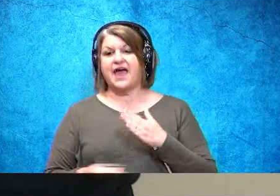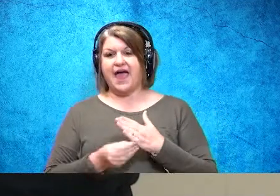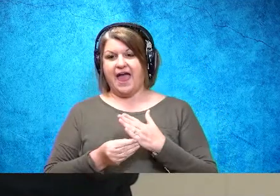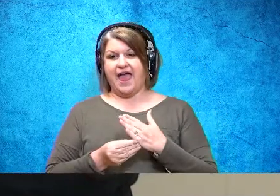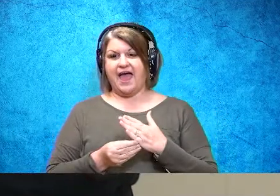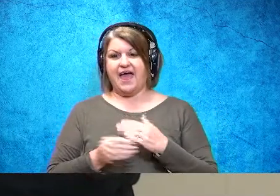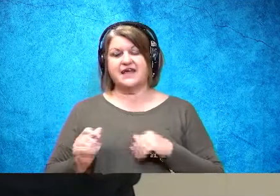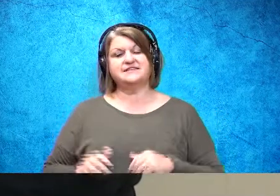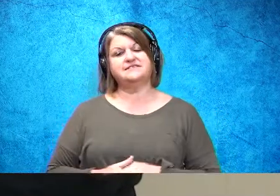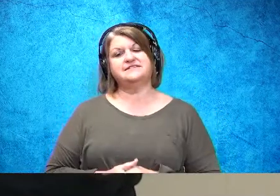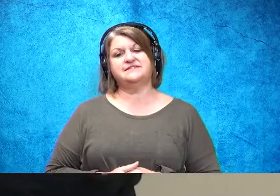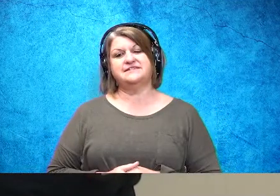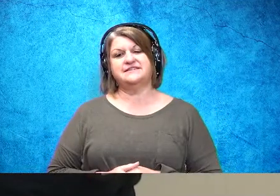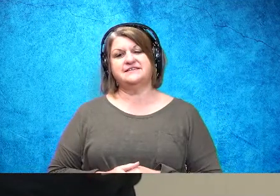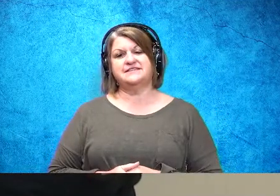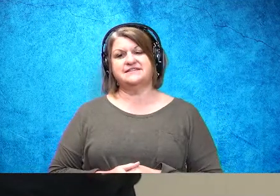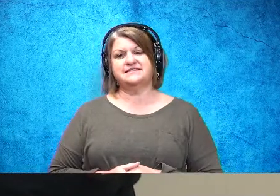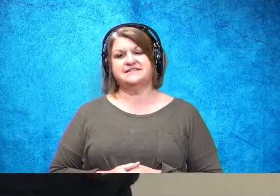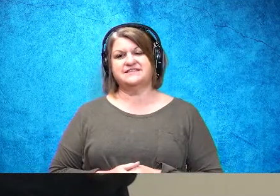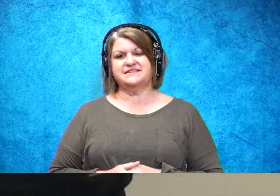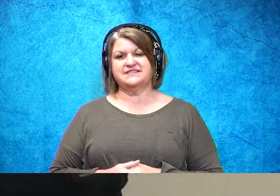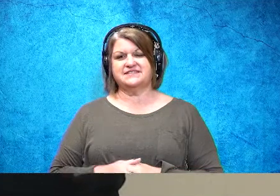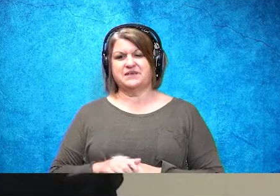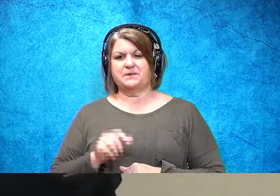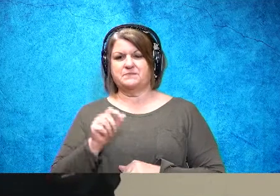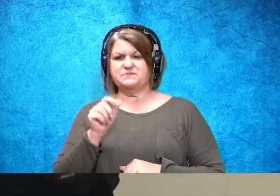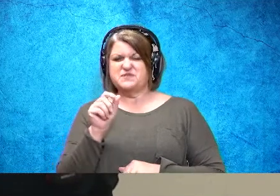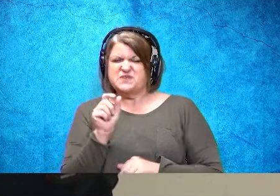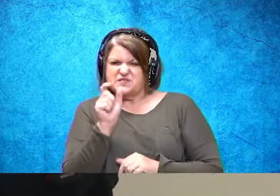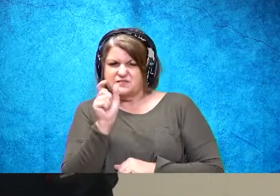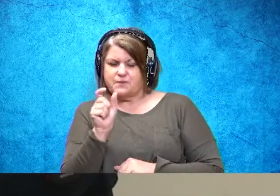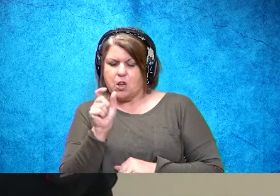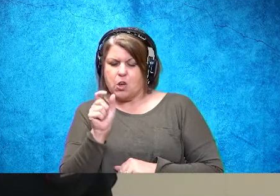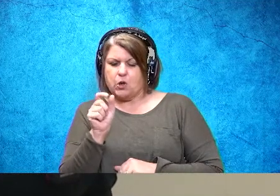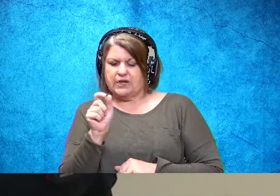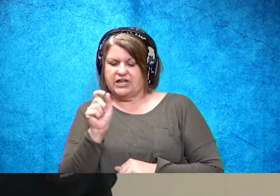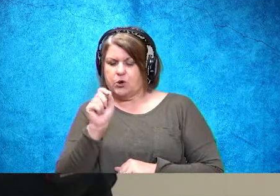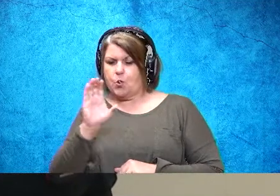little craters in here